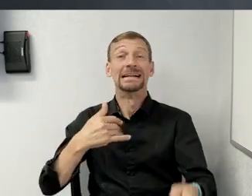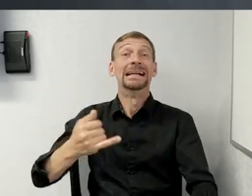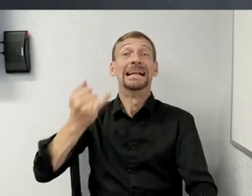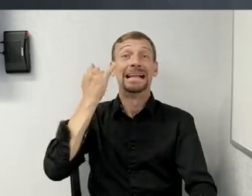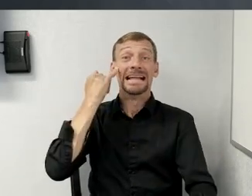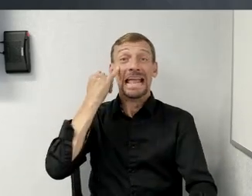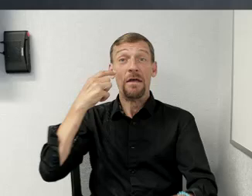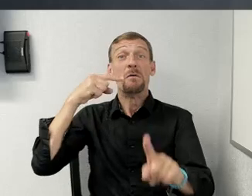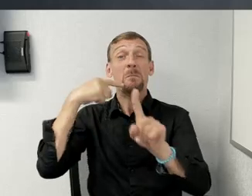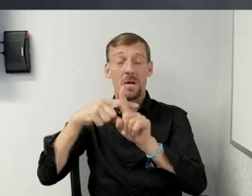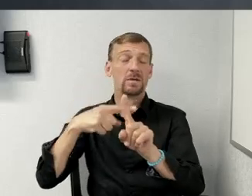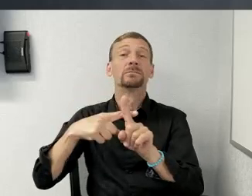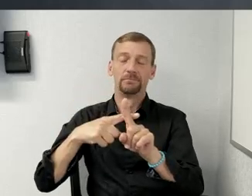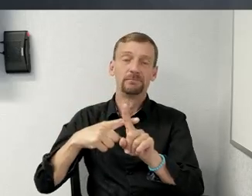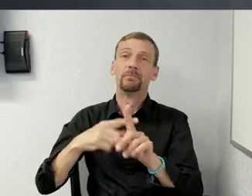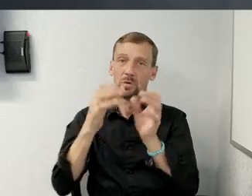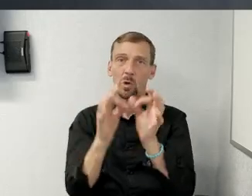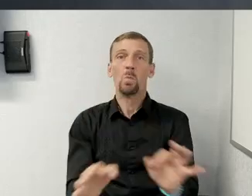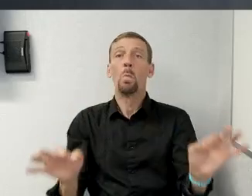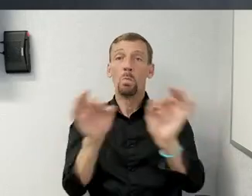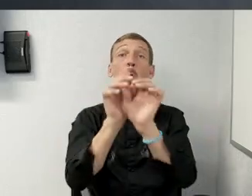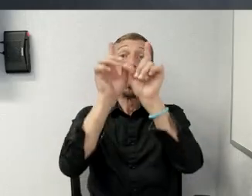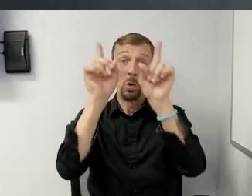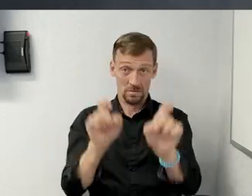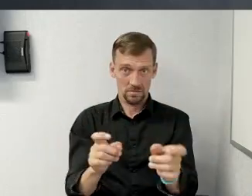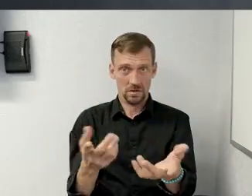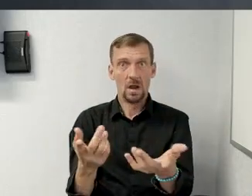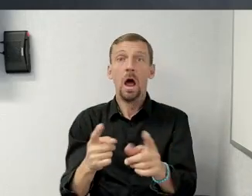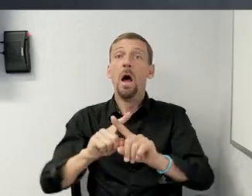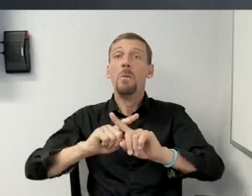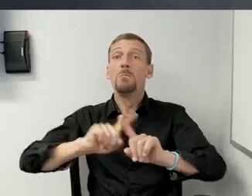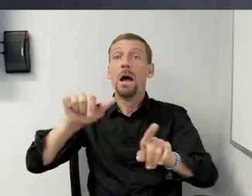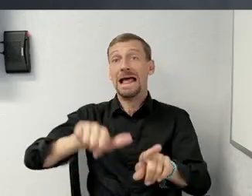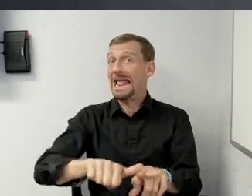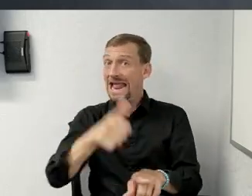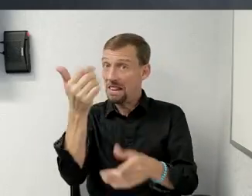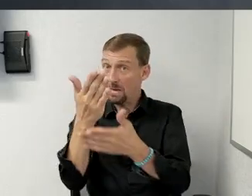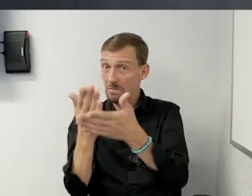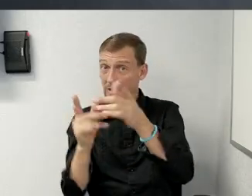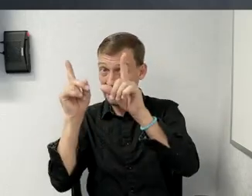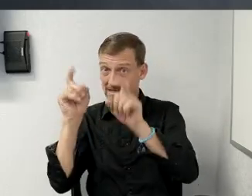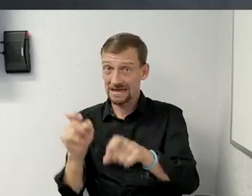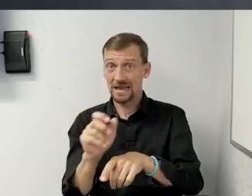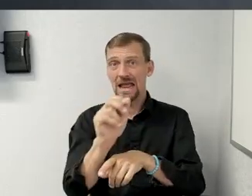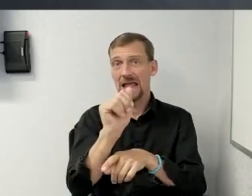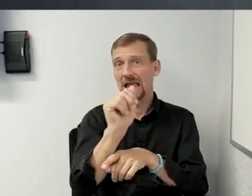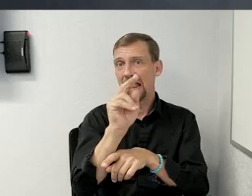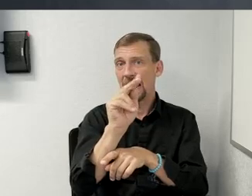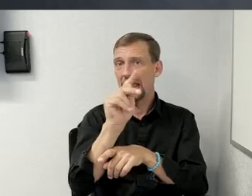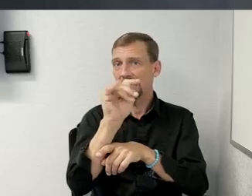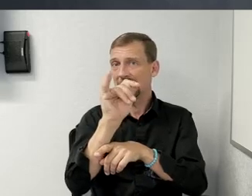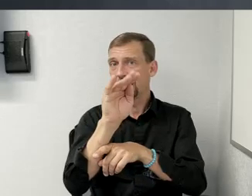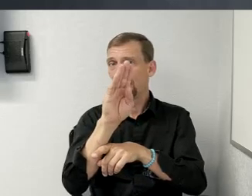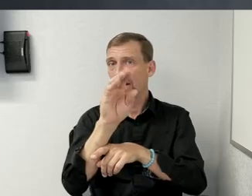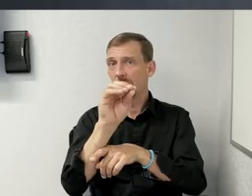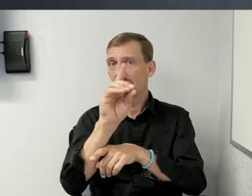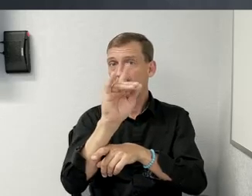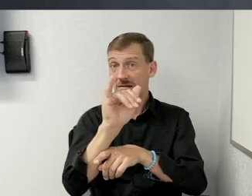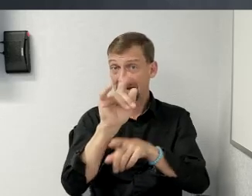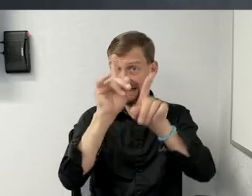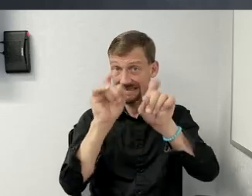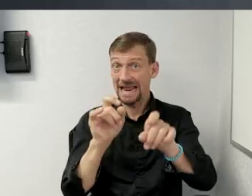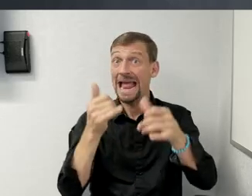definitely value in having a positive. The other side of the testing is the antibody testing. And we now have